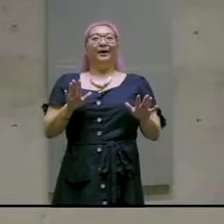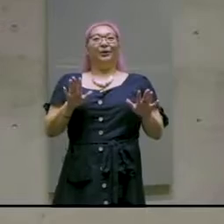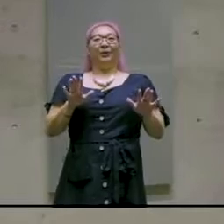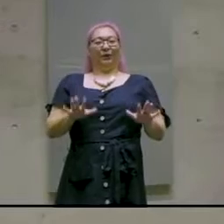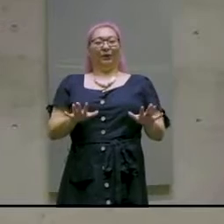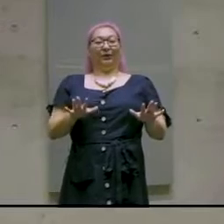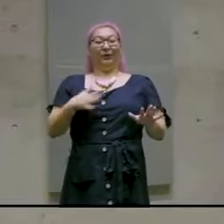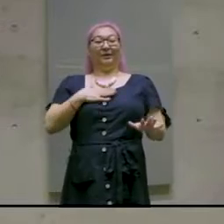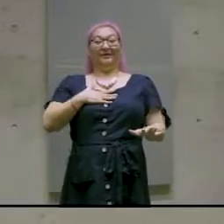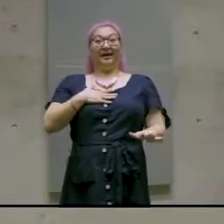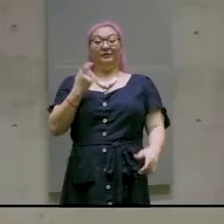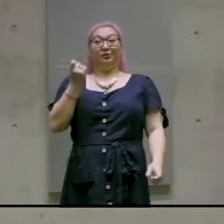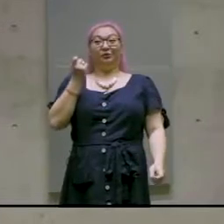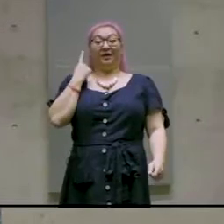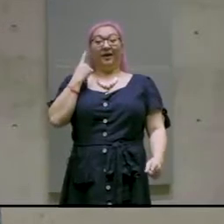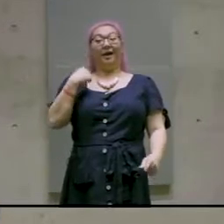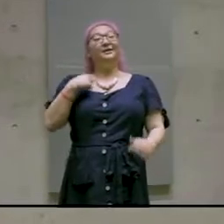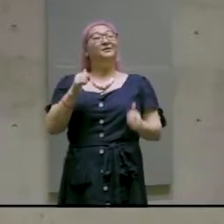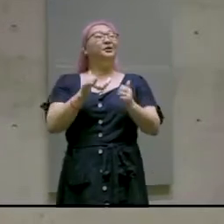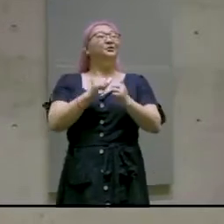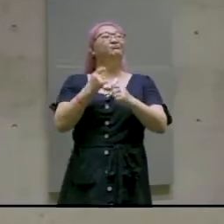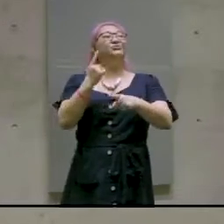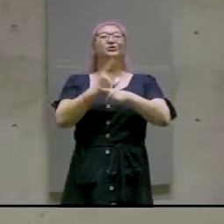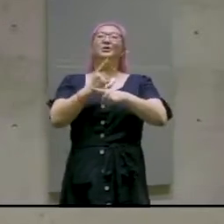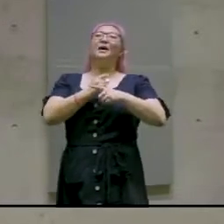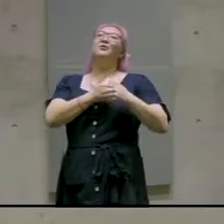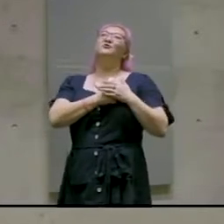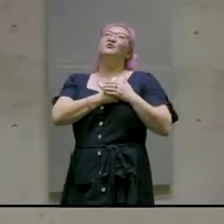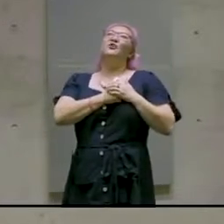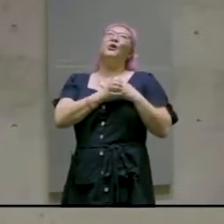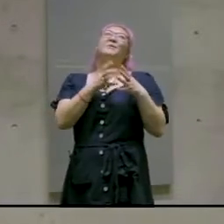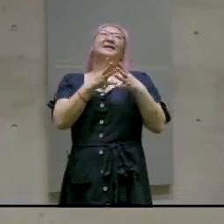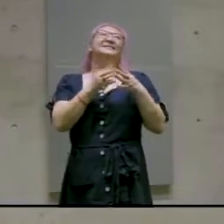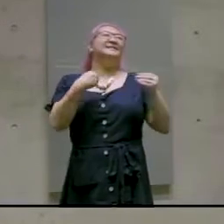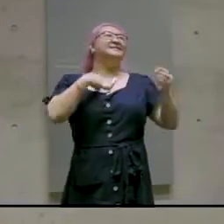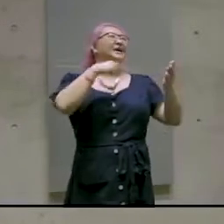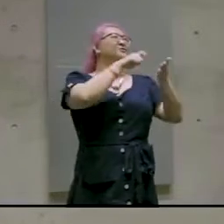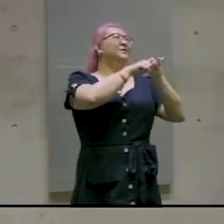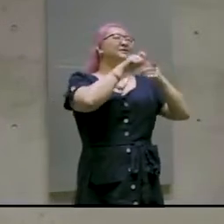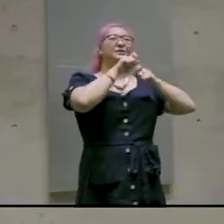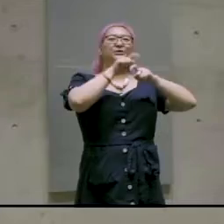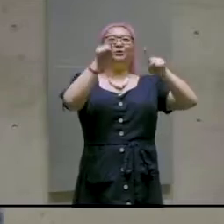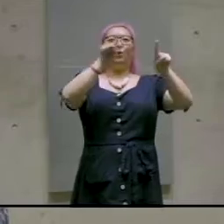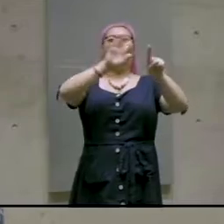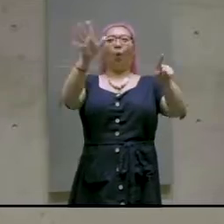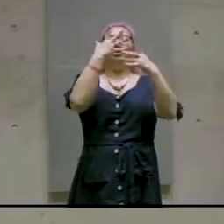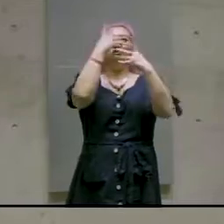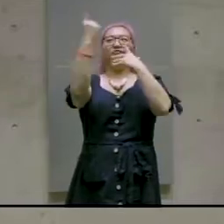Yeah, sorry, it's just dawning on me that I've agreed to give a talk discussing romance scenes I've written to a room full of strangers.